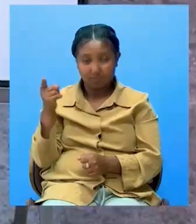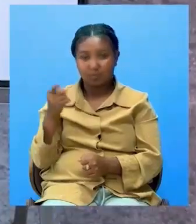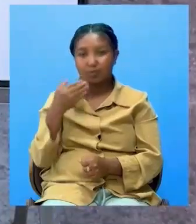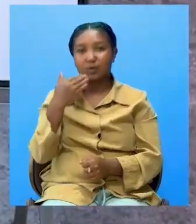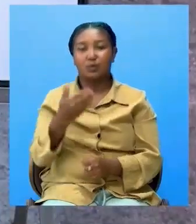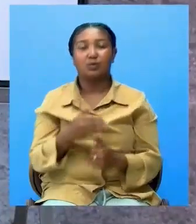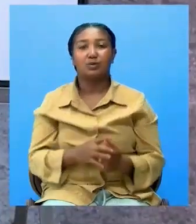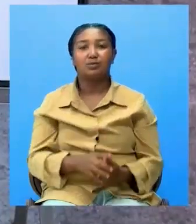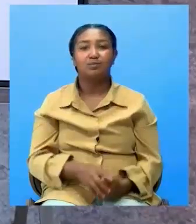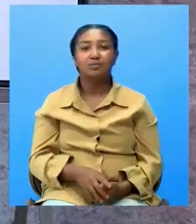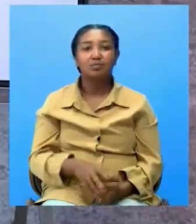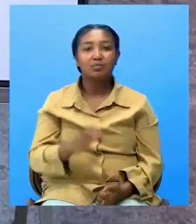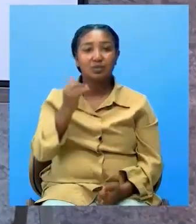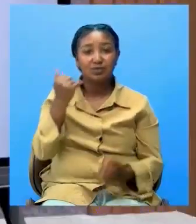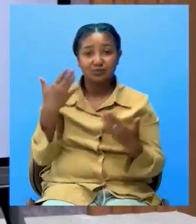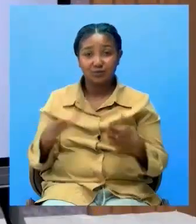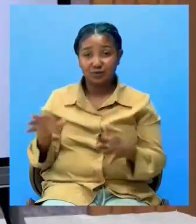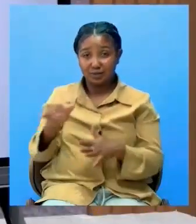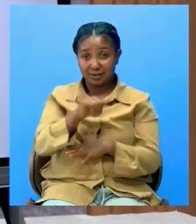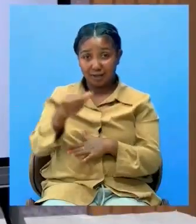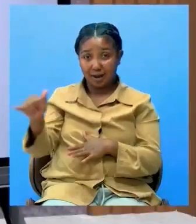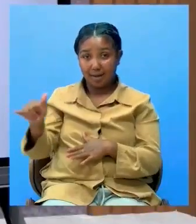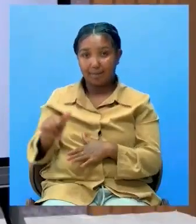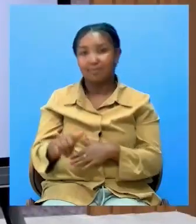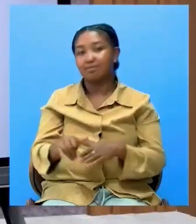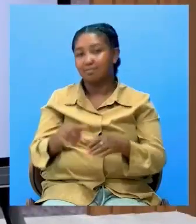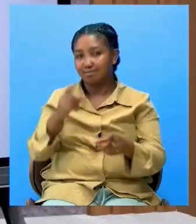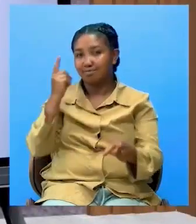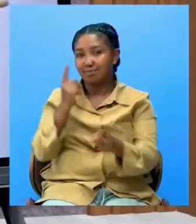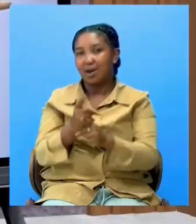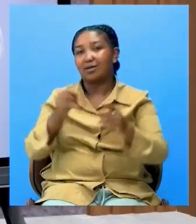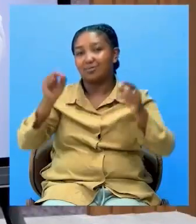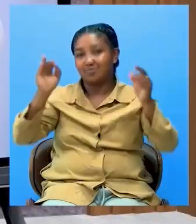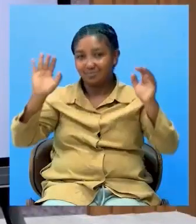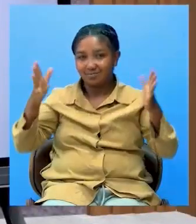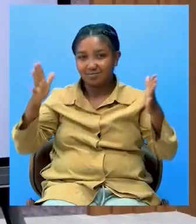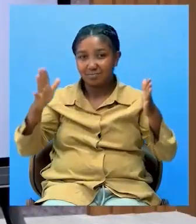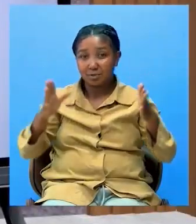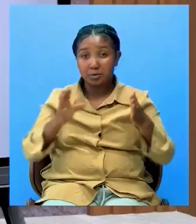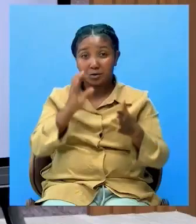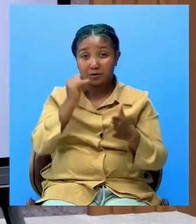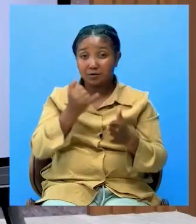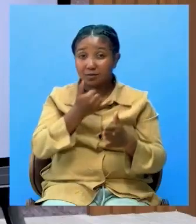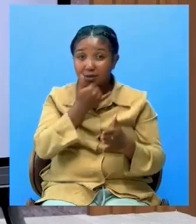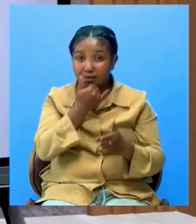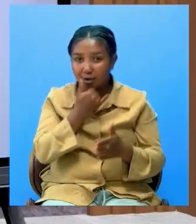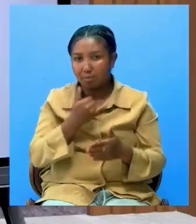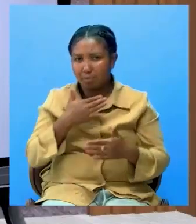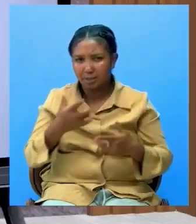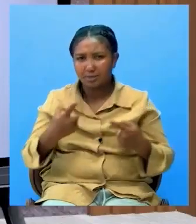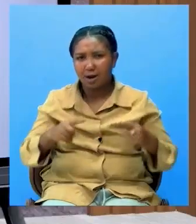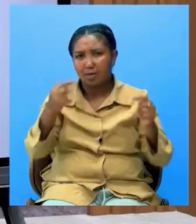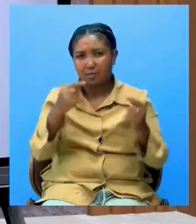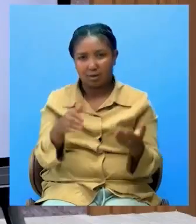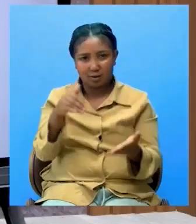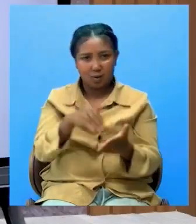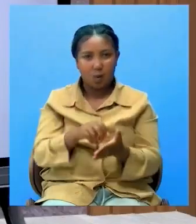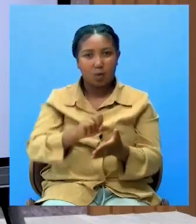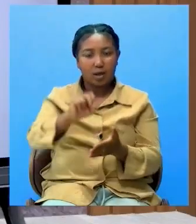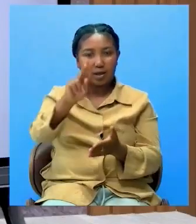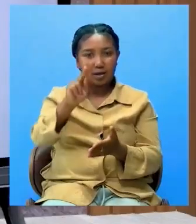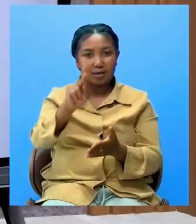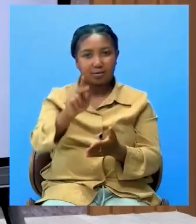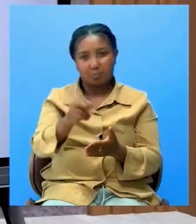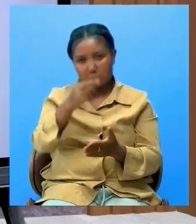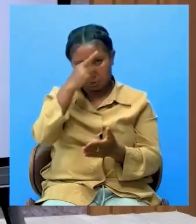Good. If you did like this, right you are. If not, please try again, okay? Because